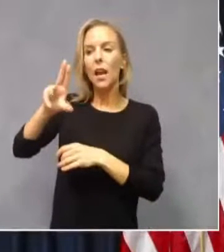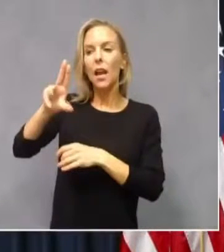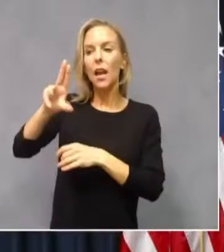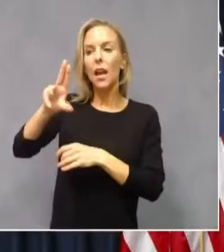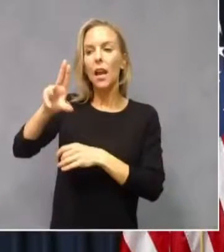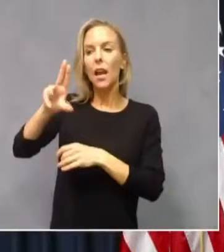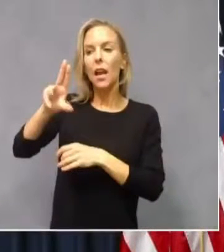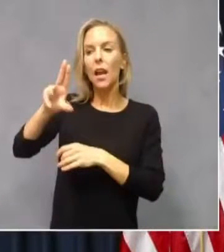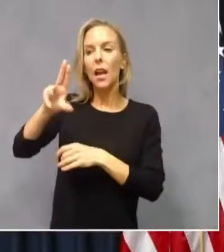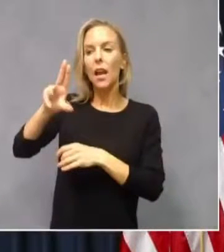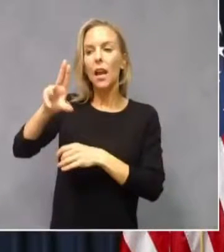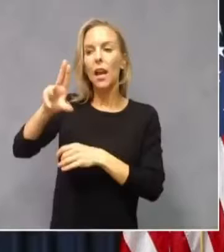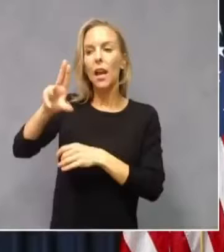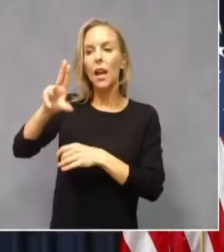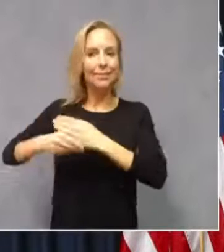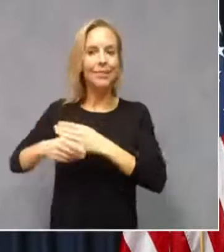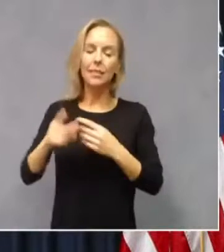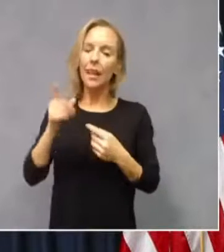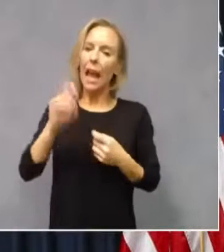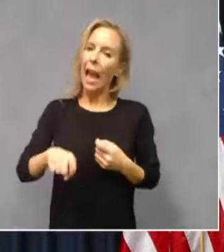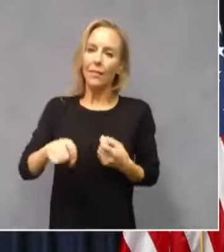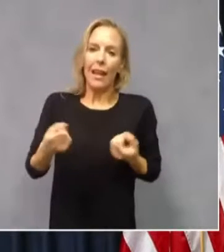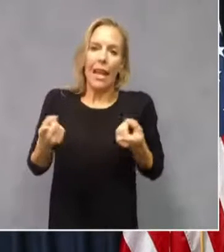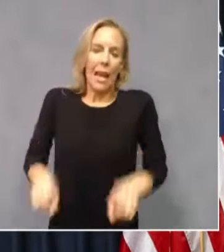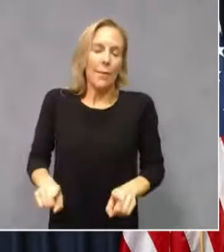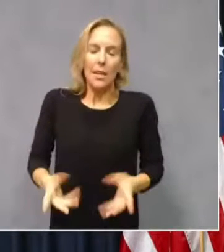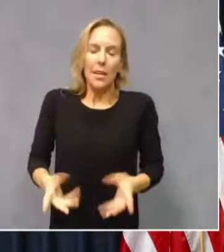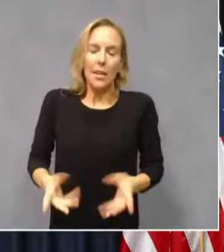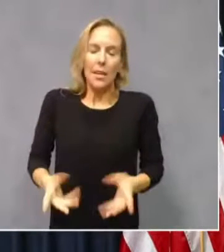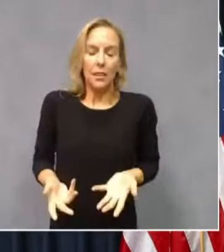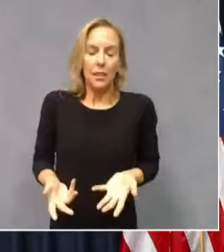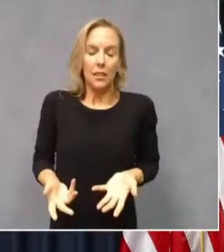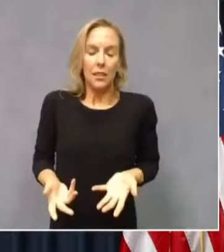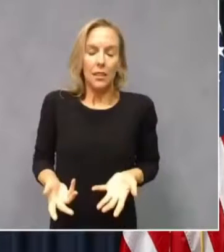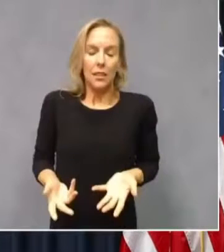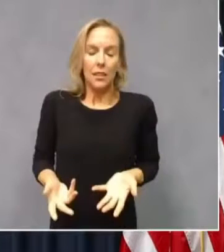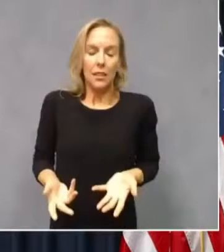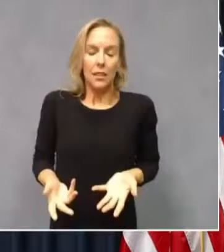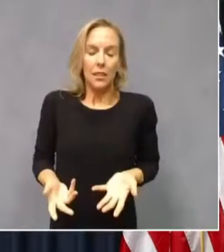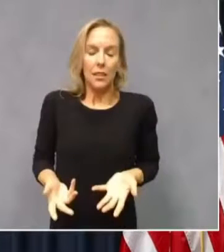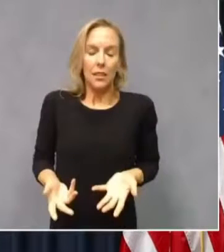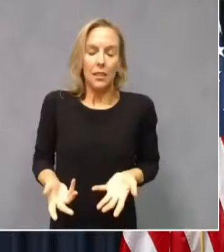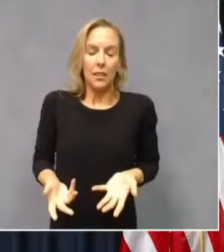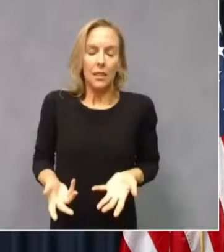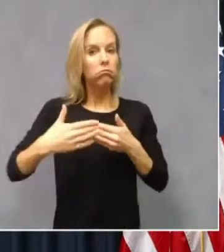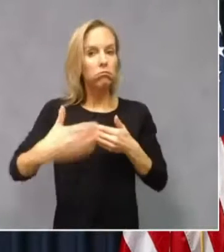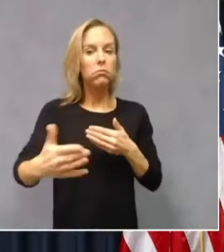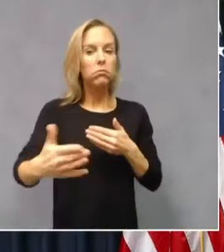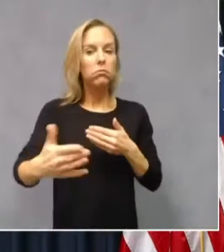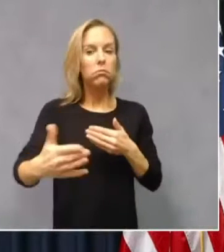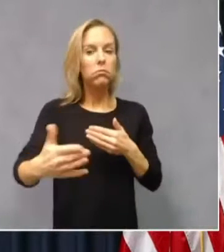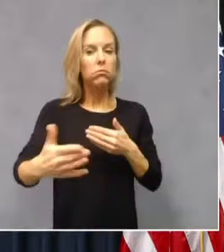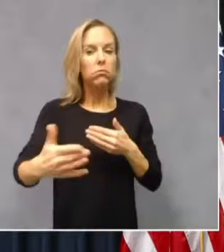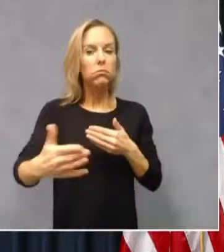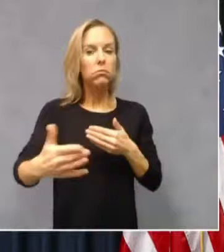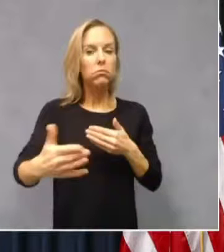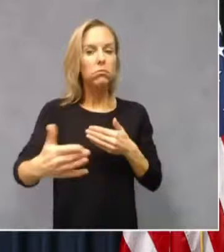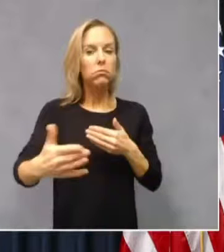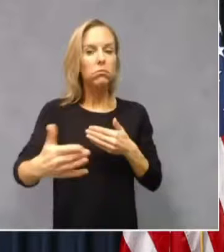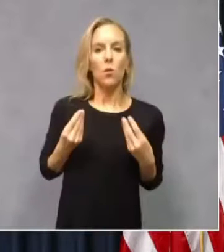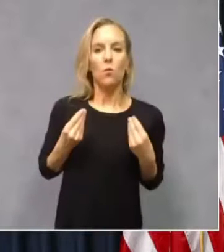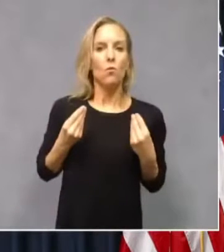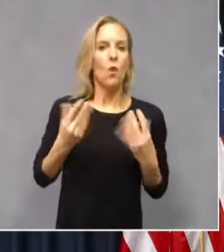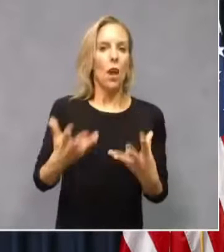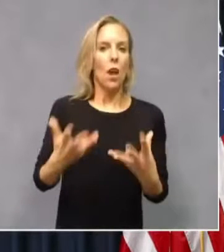to happen. And that looks like it's going to move forward. But we provided our entire congressional delegation with a